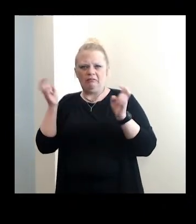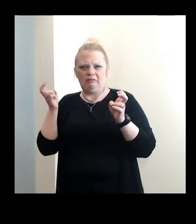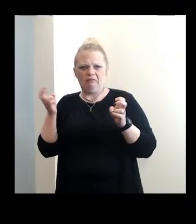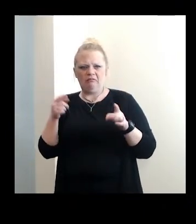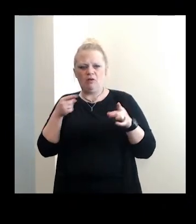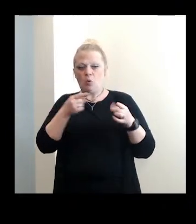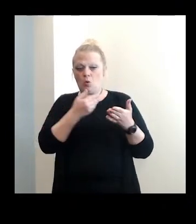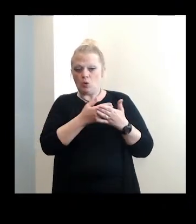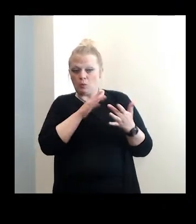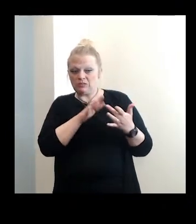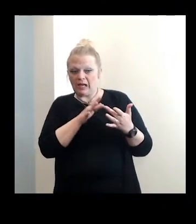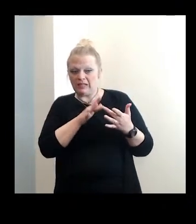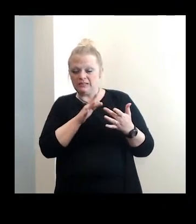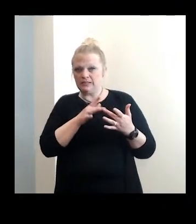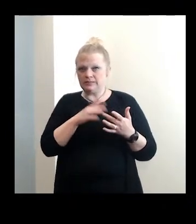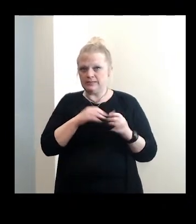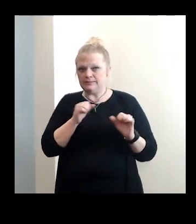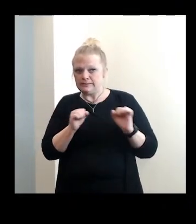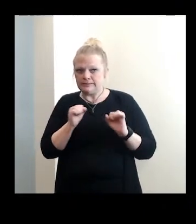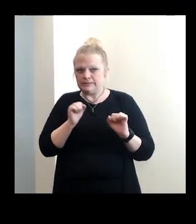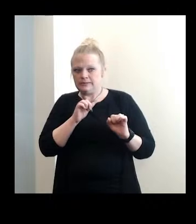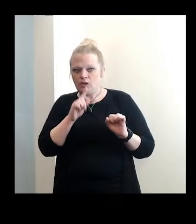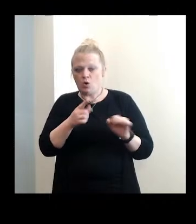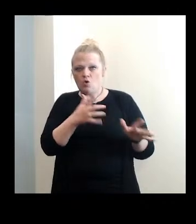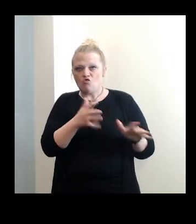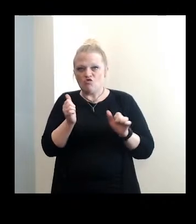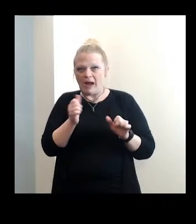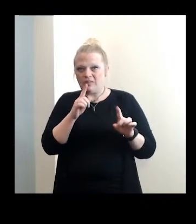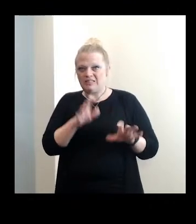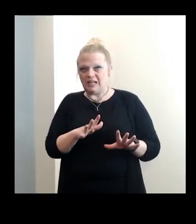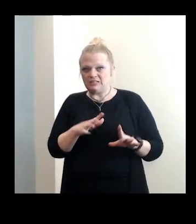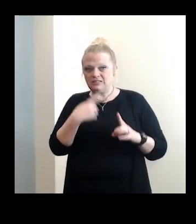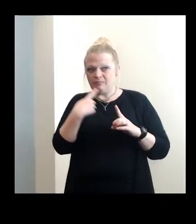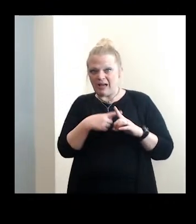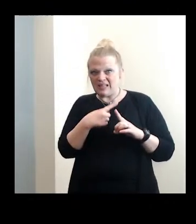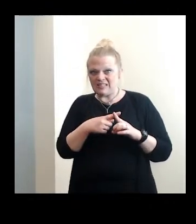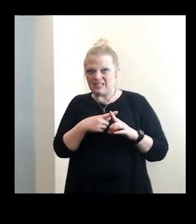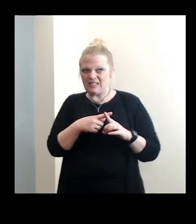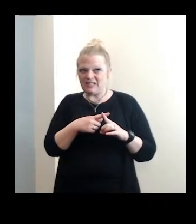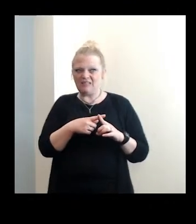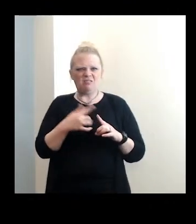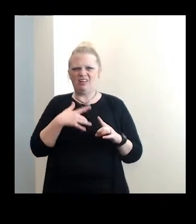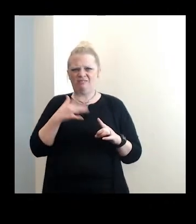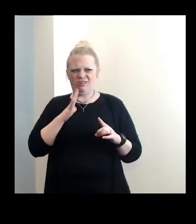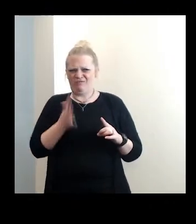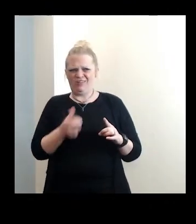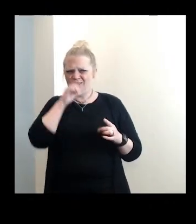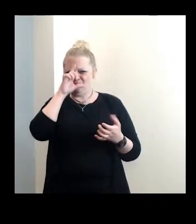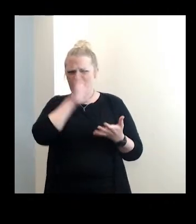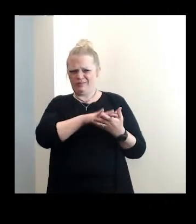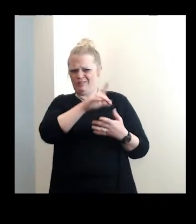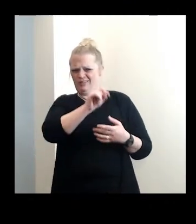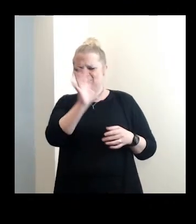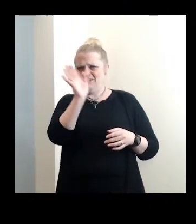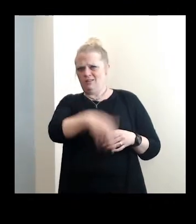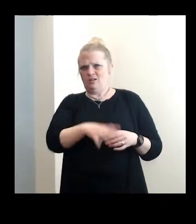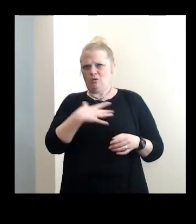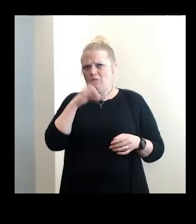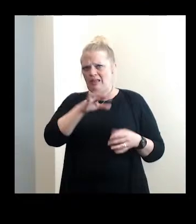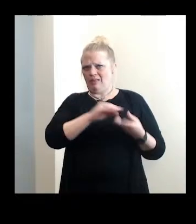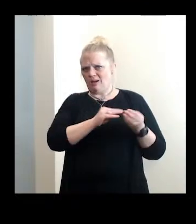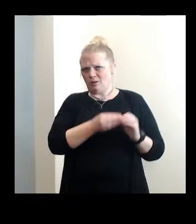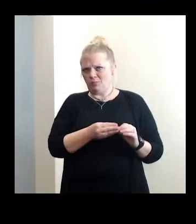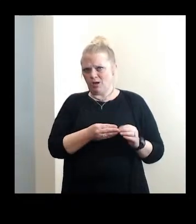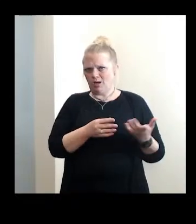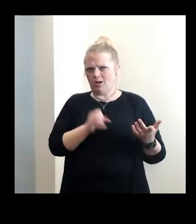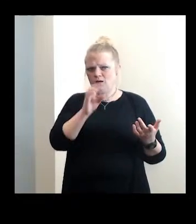close contact, they do their due diligence, they go and get a rapid test, it's positive, they're like, I feel fine, I don't believe that result, I don't like that number, and